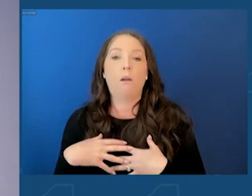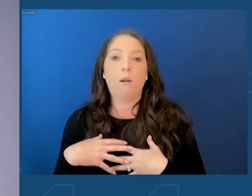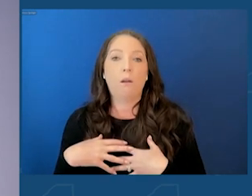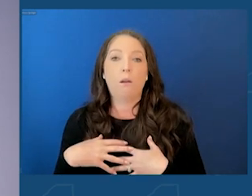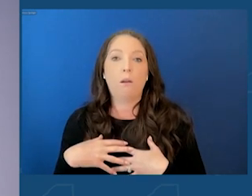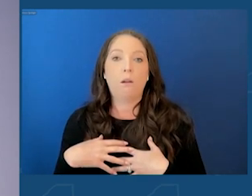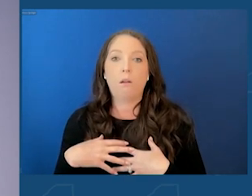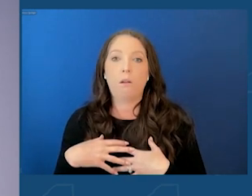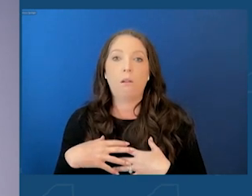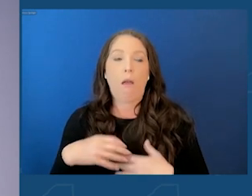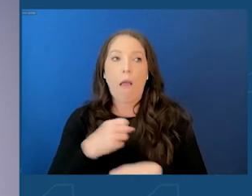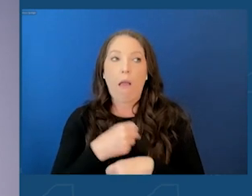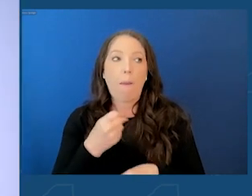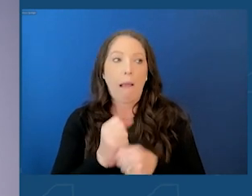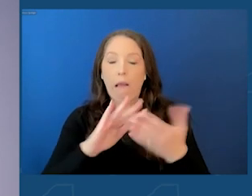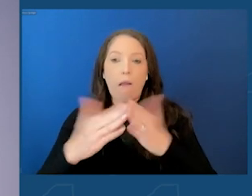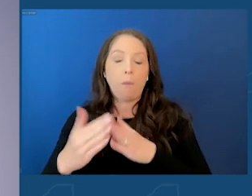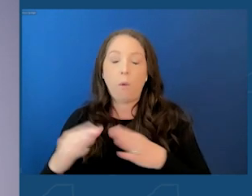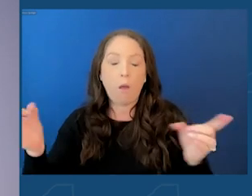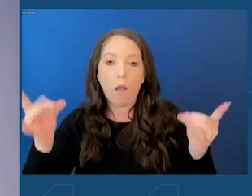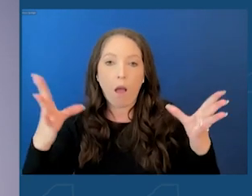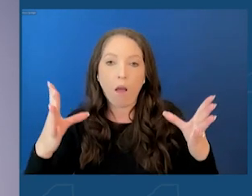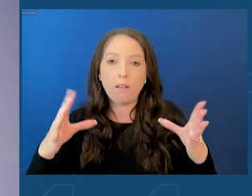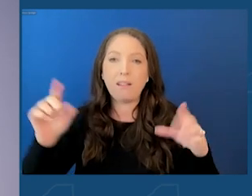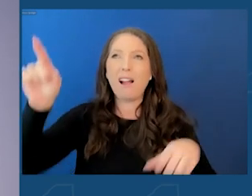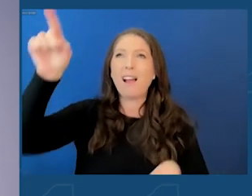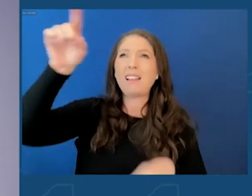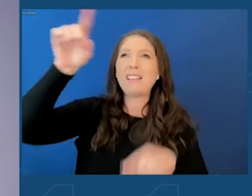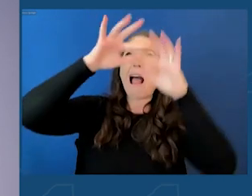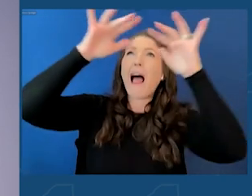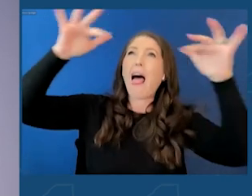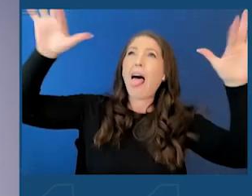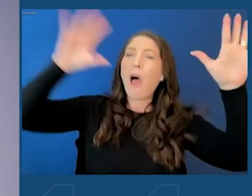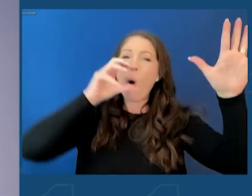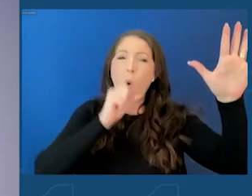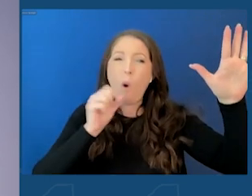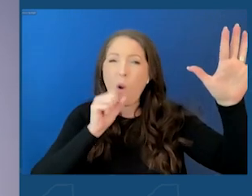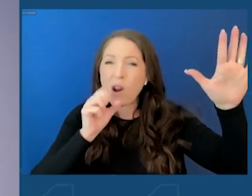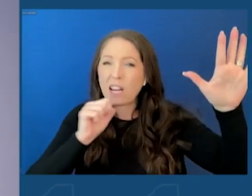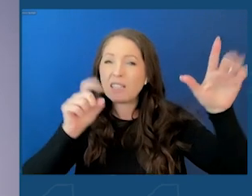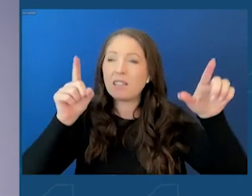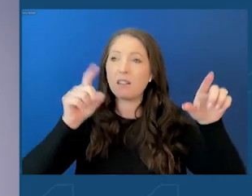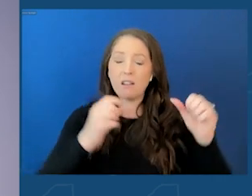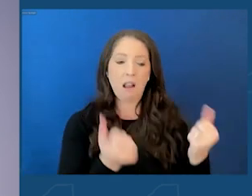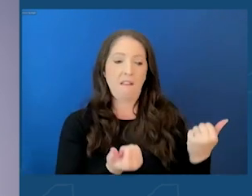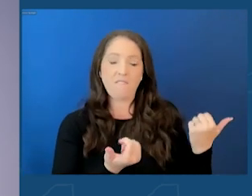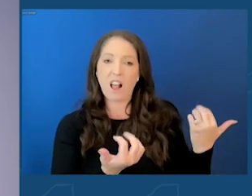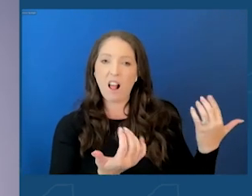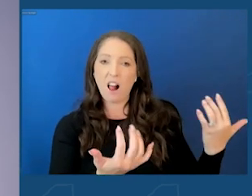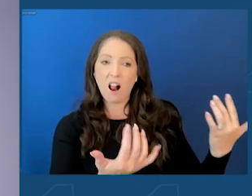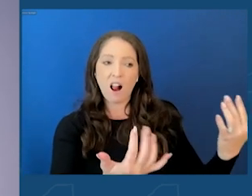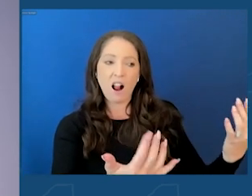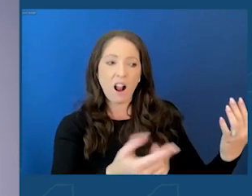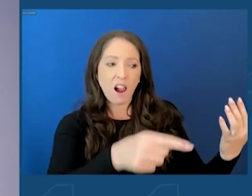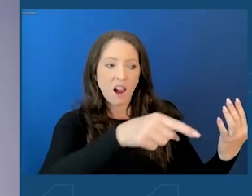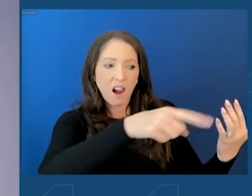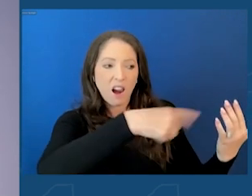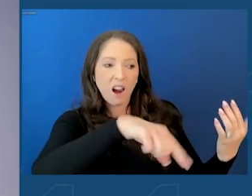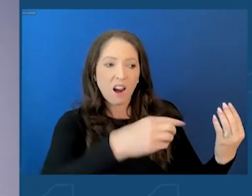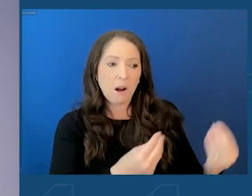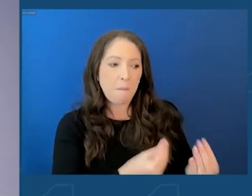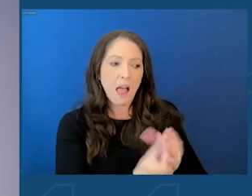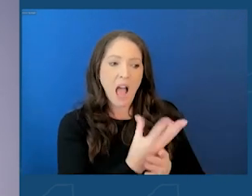for our communities. The skies turning orange, the fields that have gone dry,